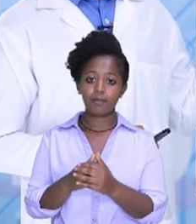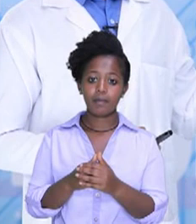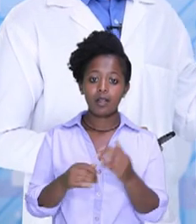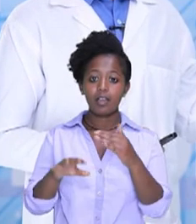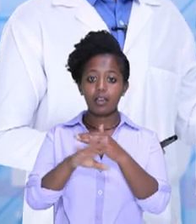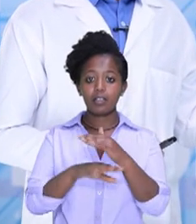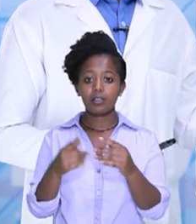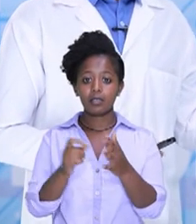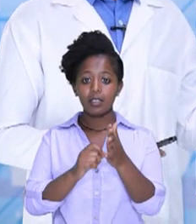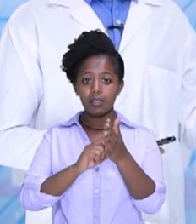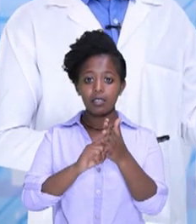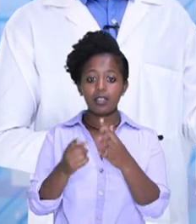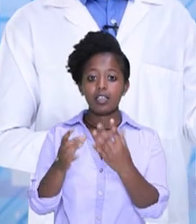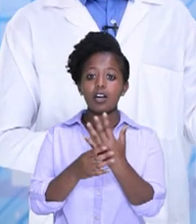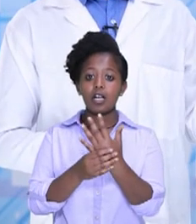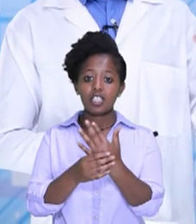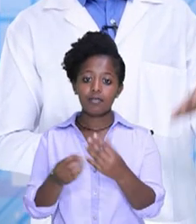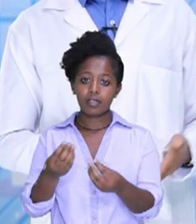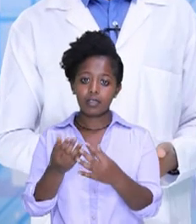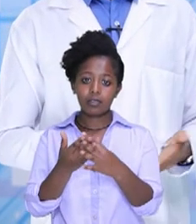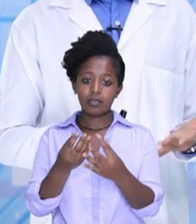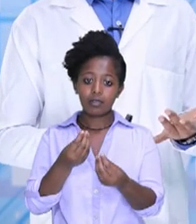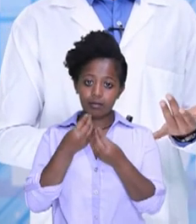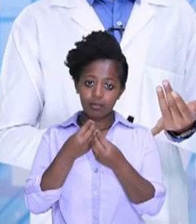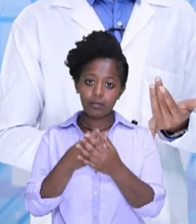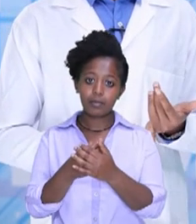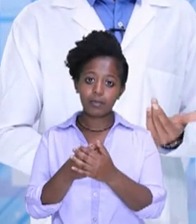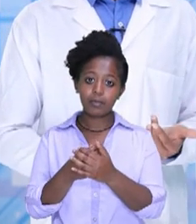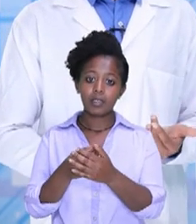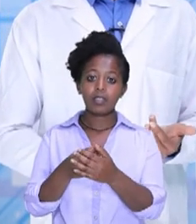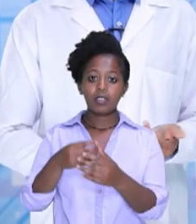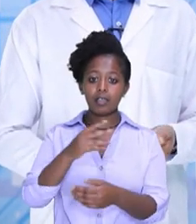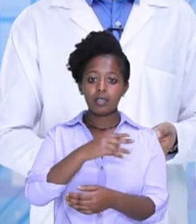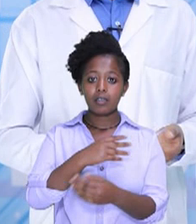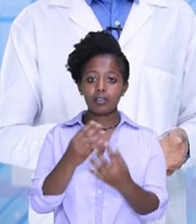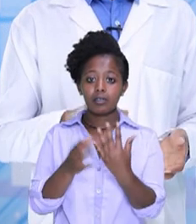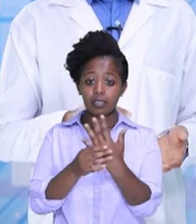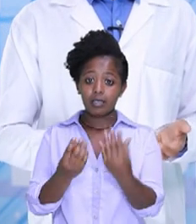Under herbivorous, you can list zebra,